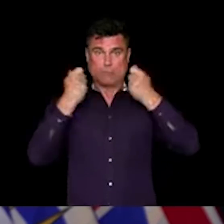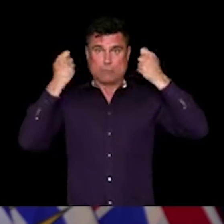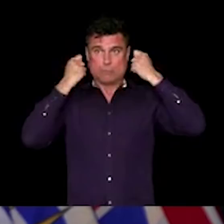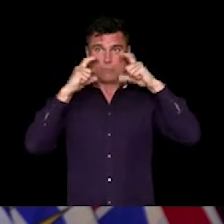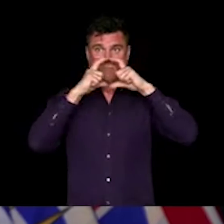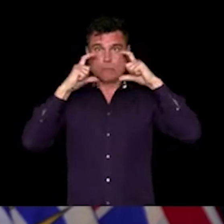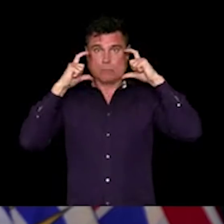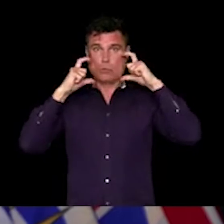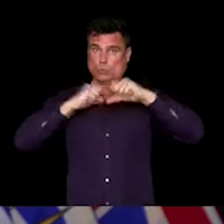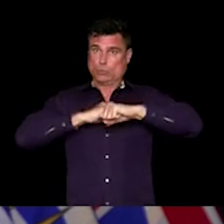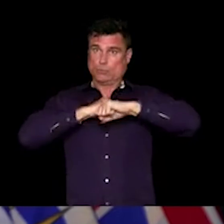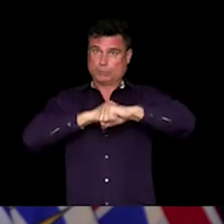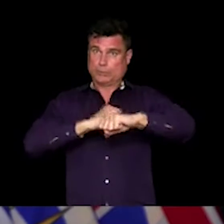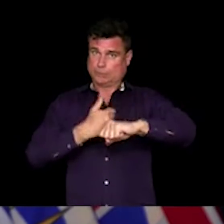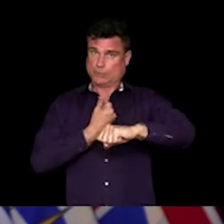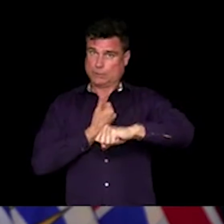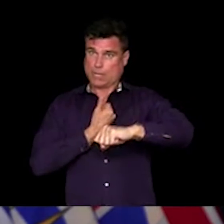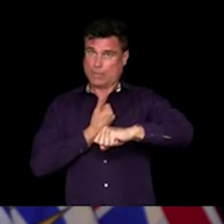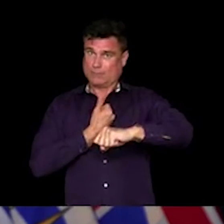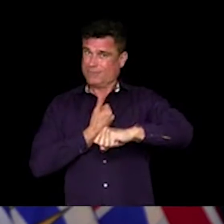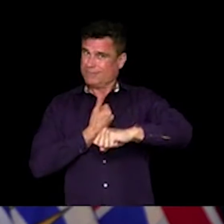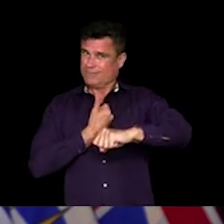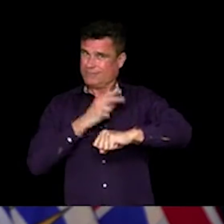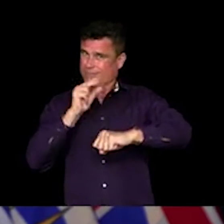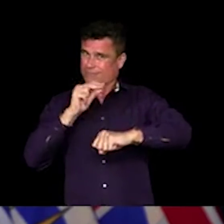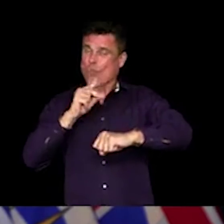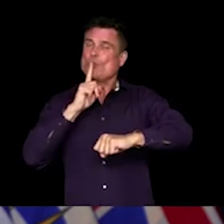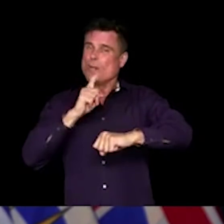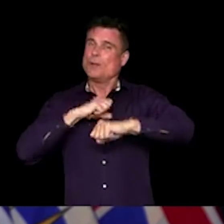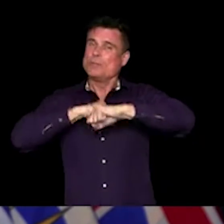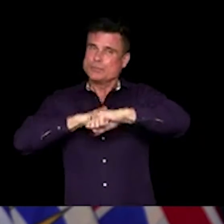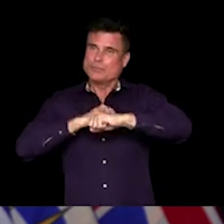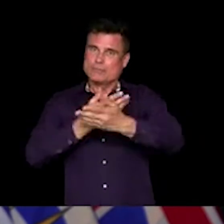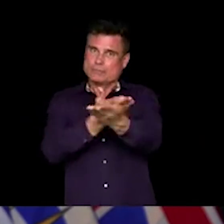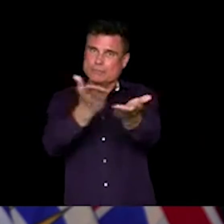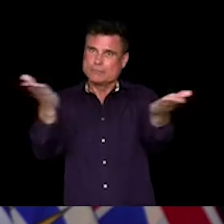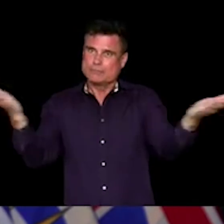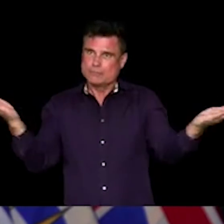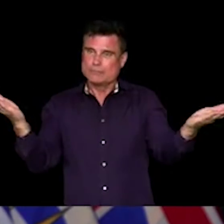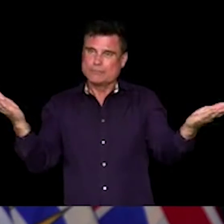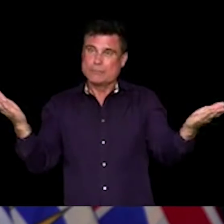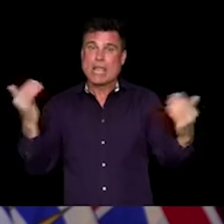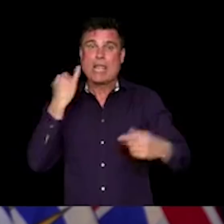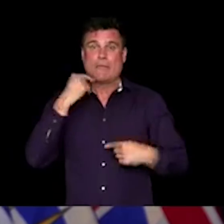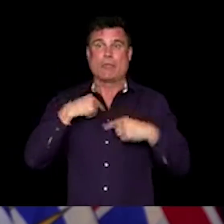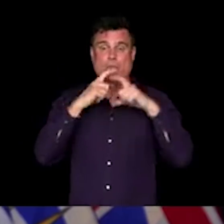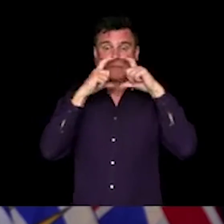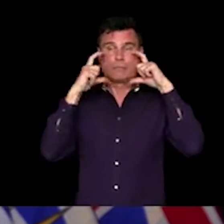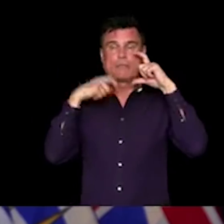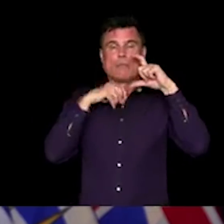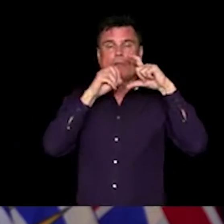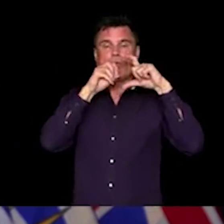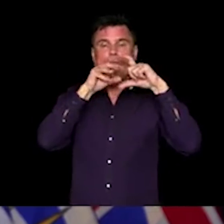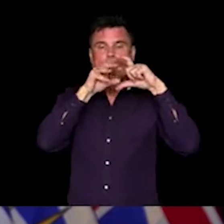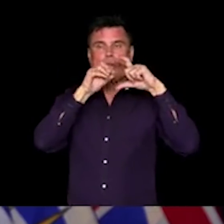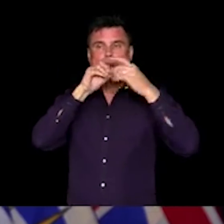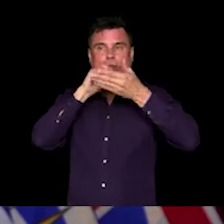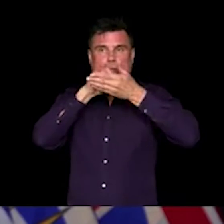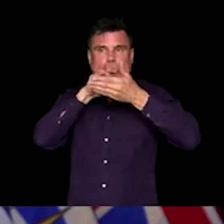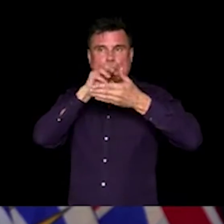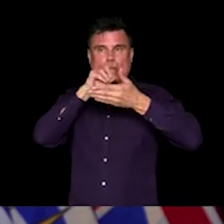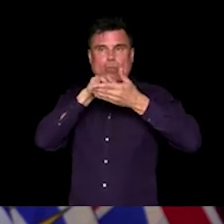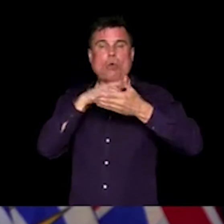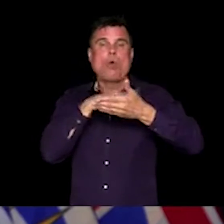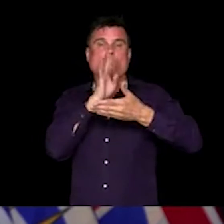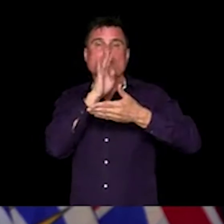this all along, it's about keeping my droplets in. So that is the situations where we might wear